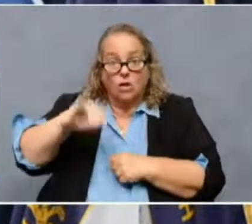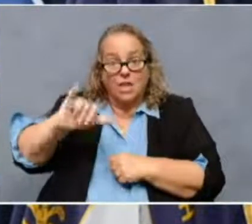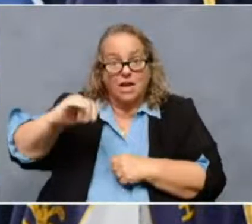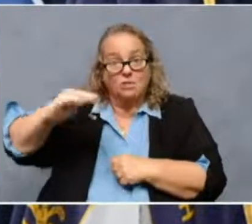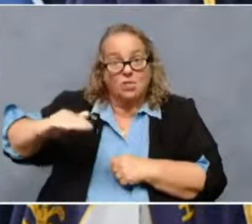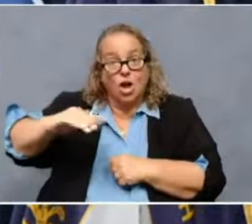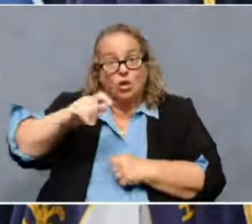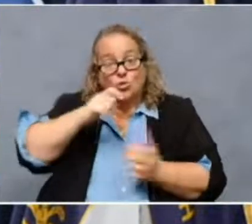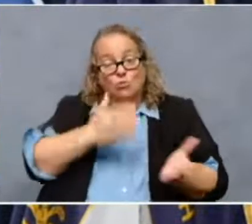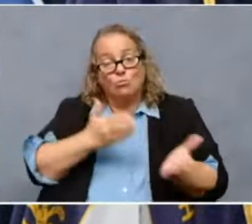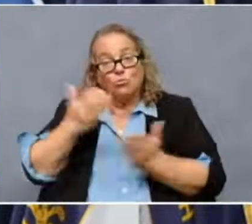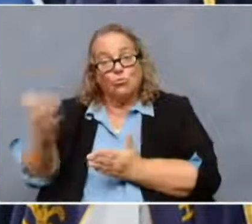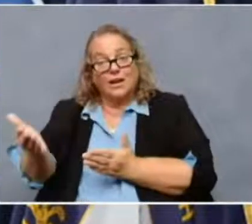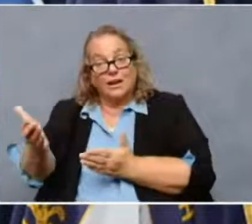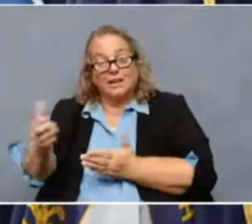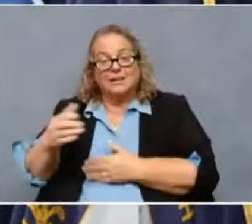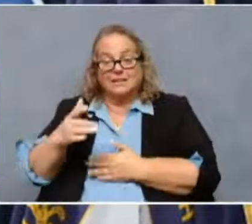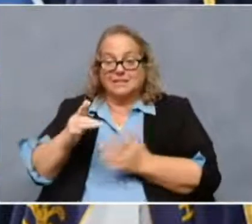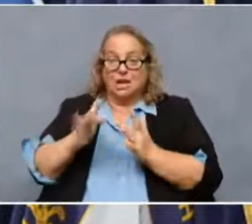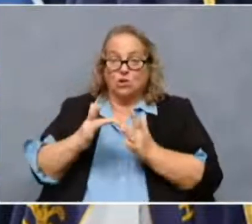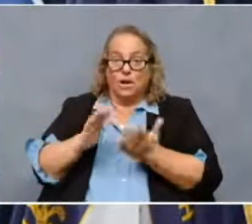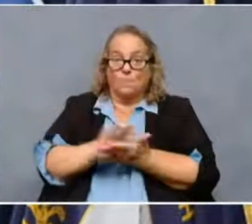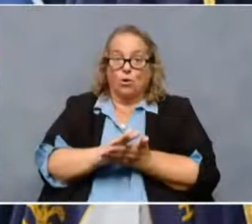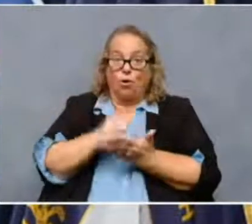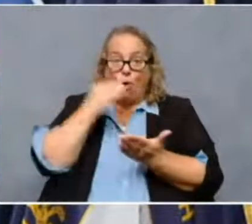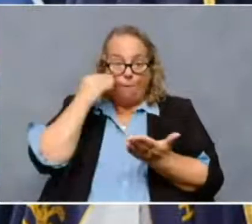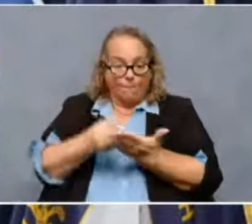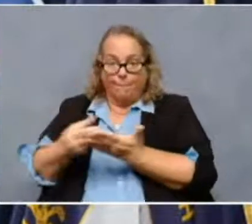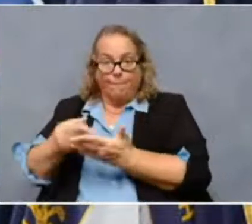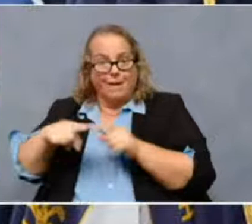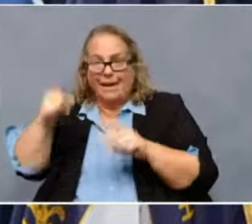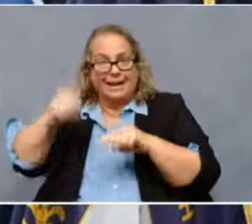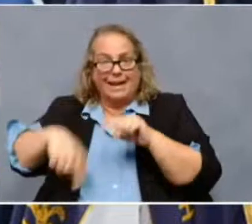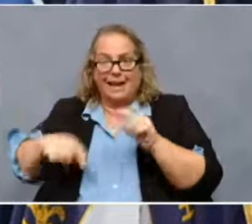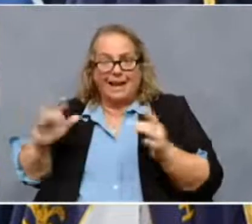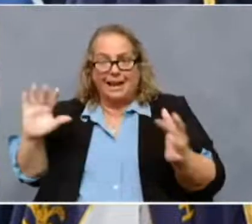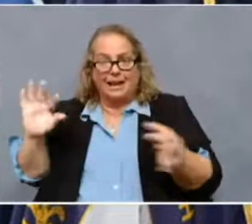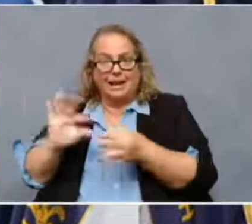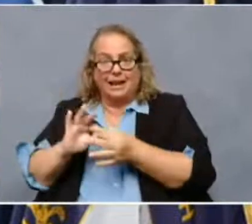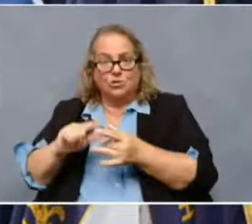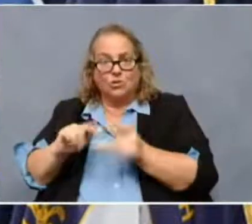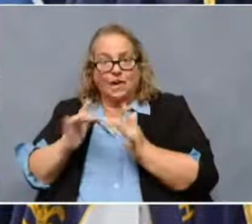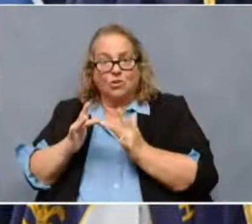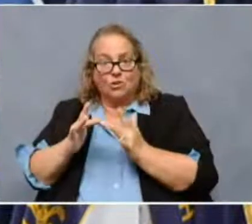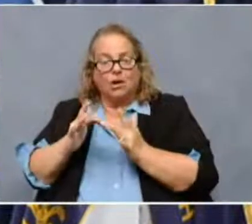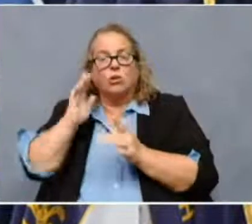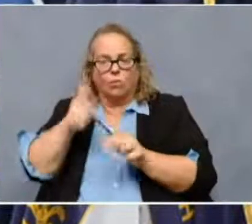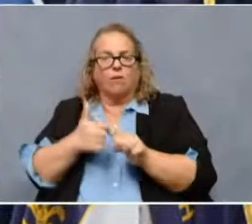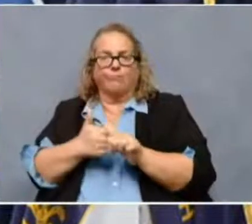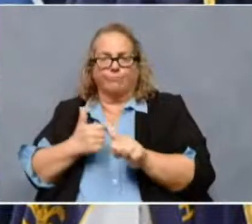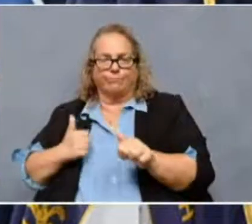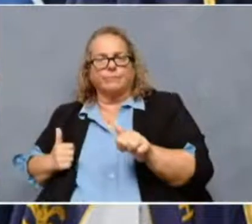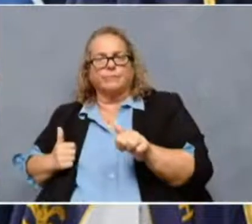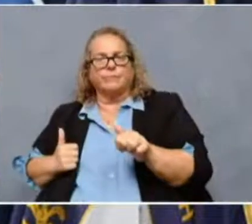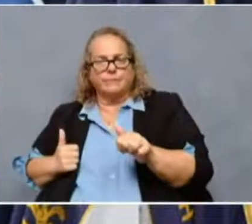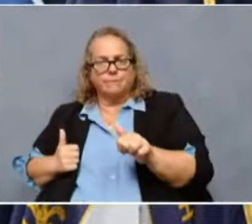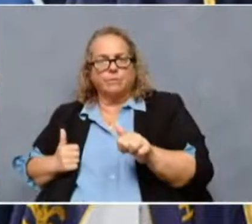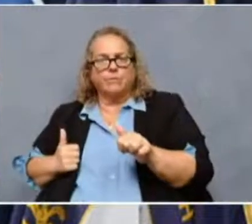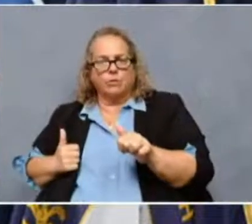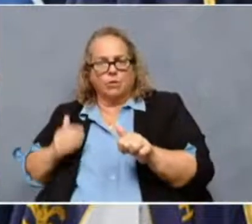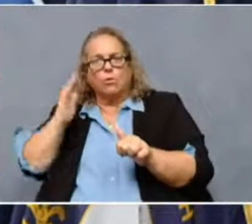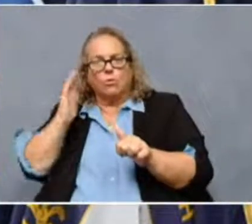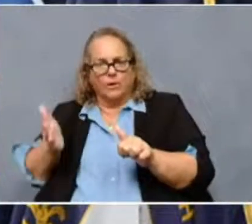home but can't connect to the internet is going to fall behind his or her classmates. I know that the mom and